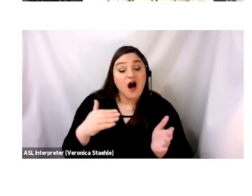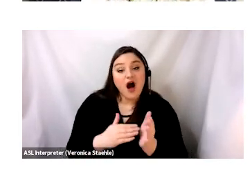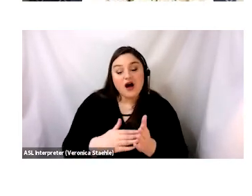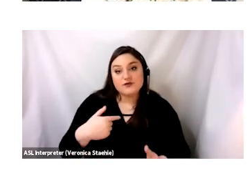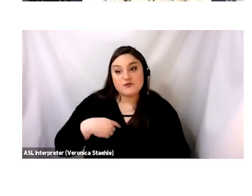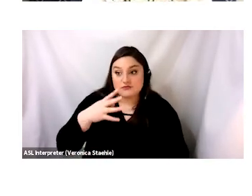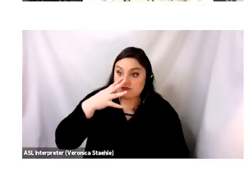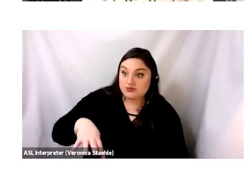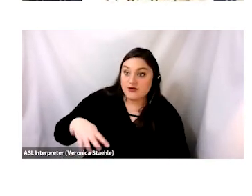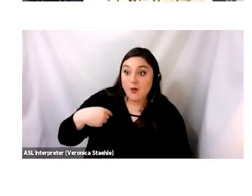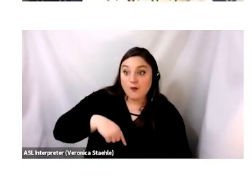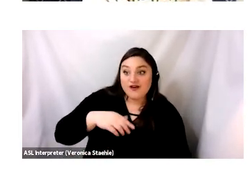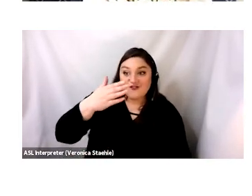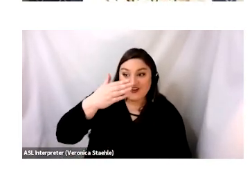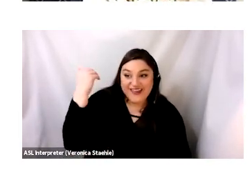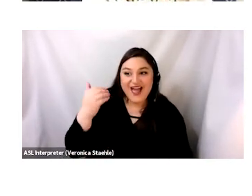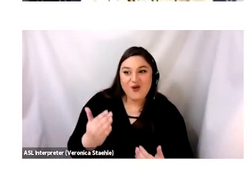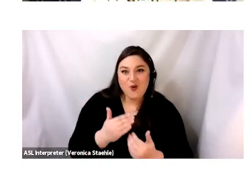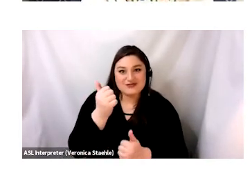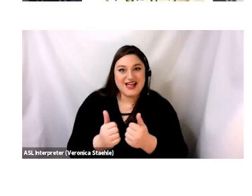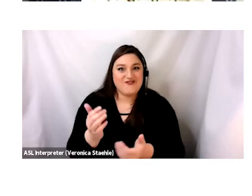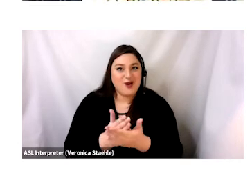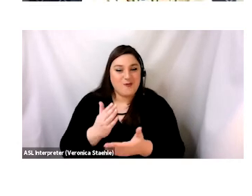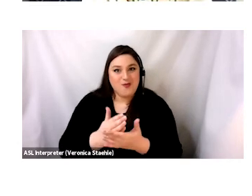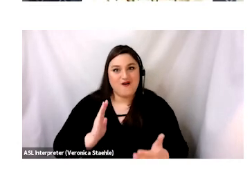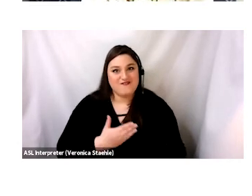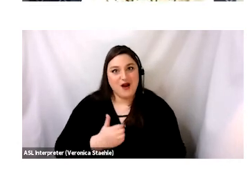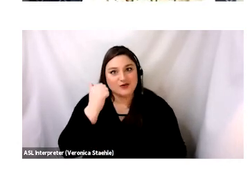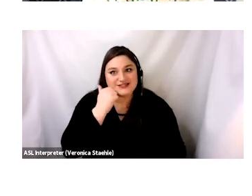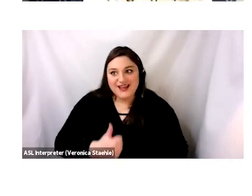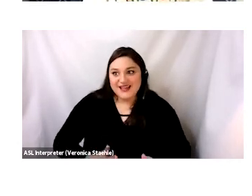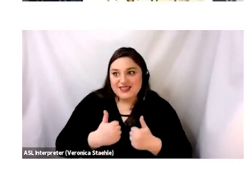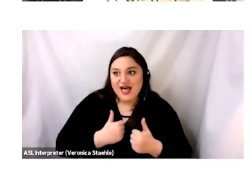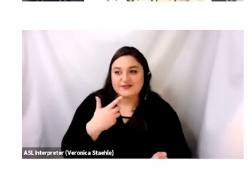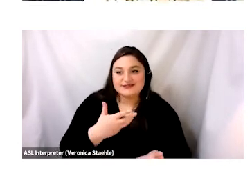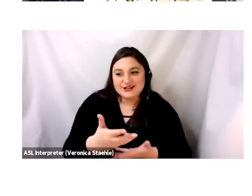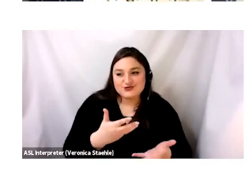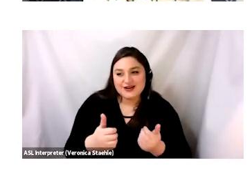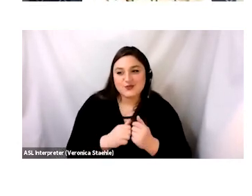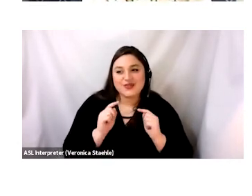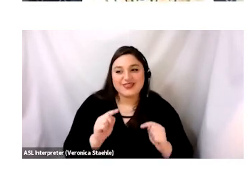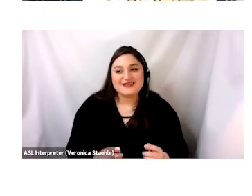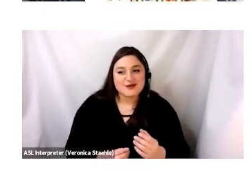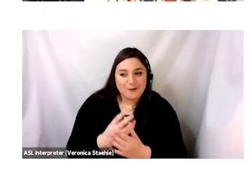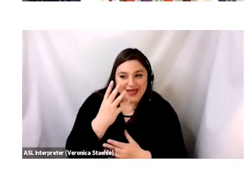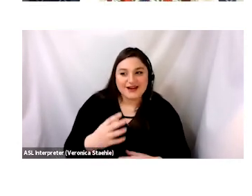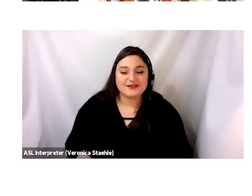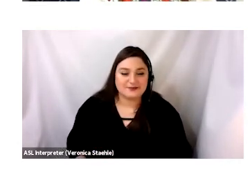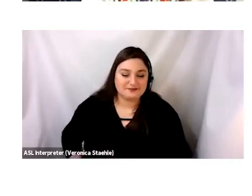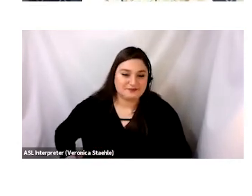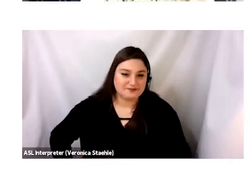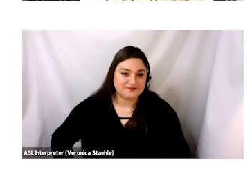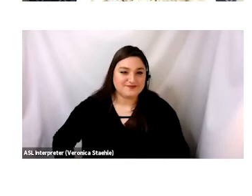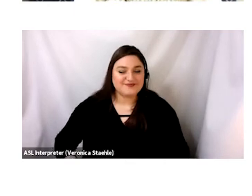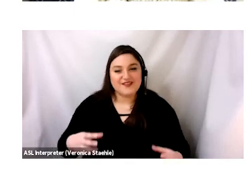that almost every aspect of our daily life is interacting with this plant, this fiber, the fabric of our lives,